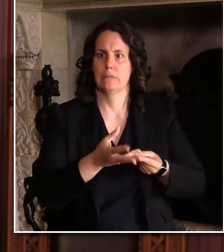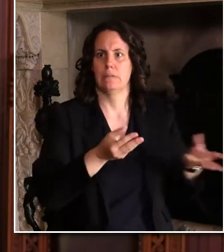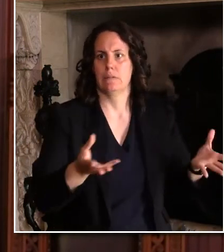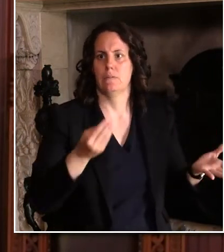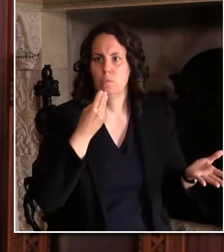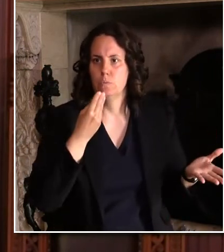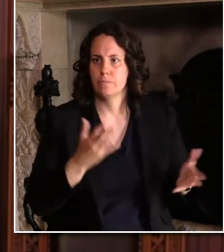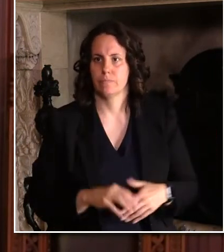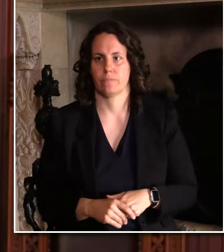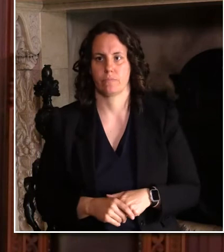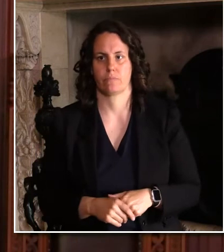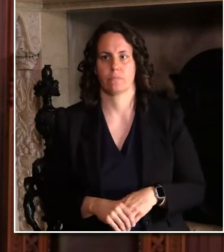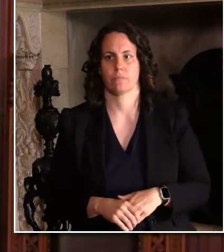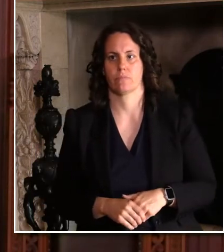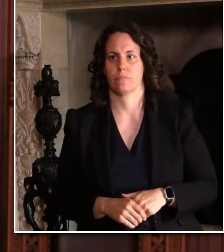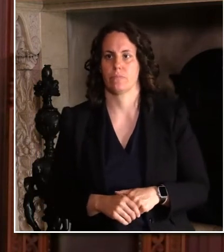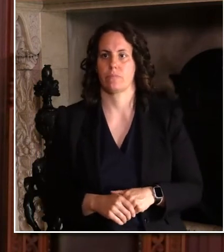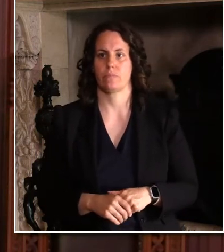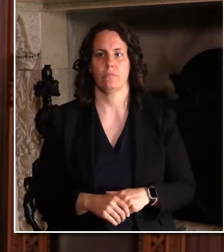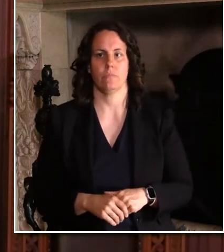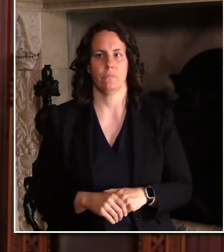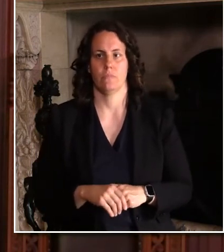in a position where